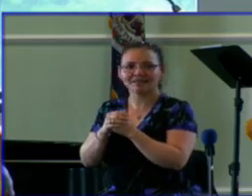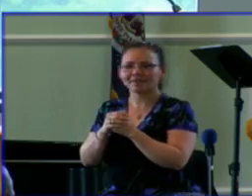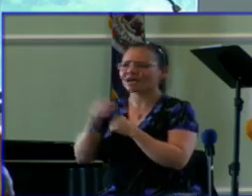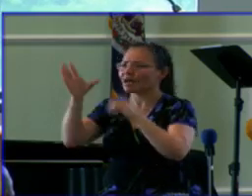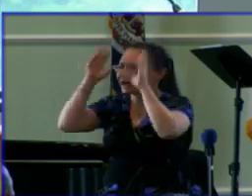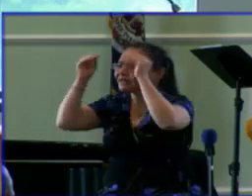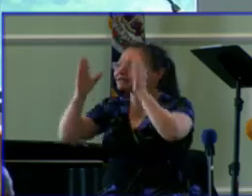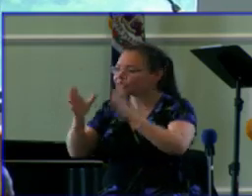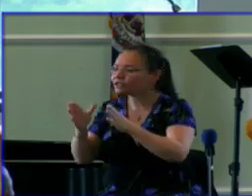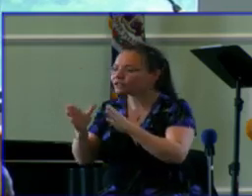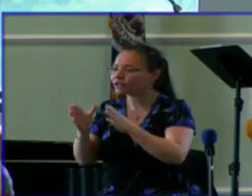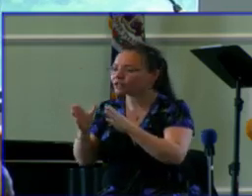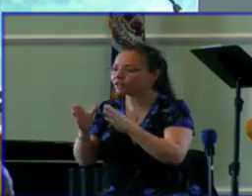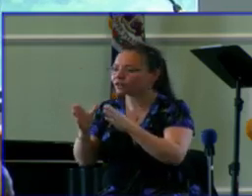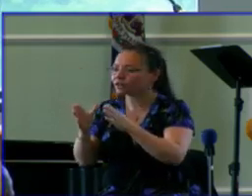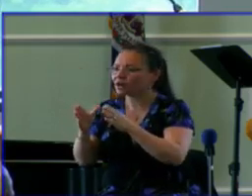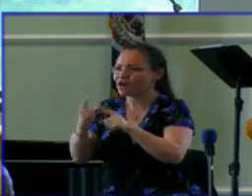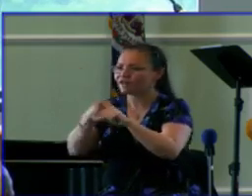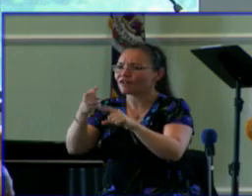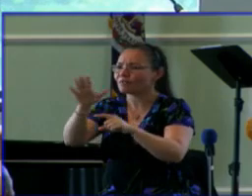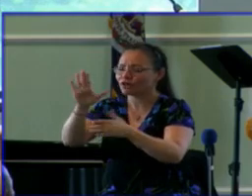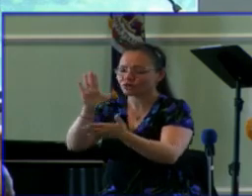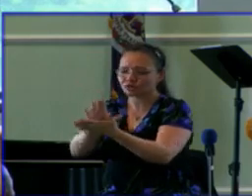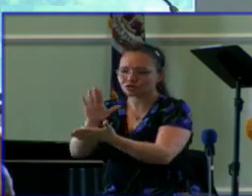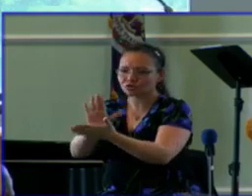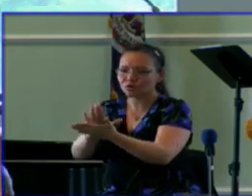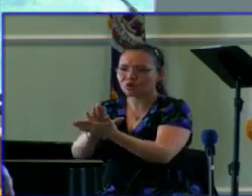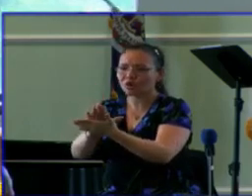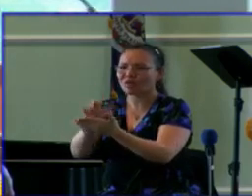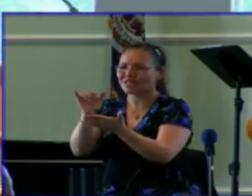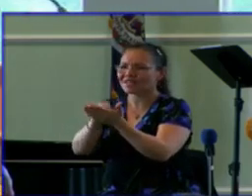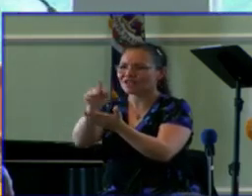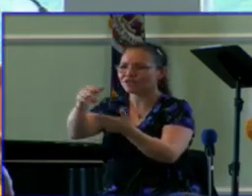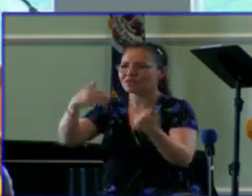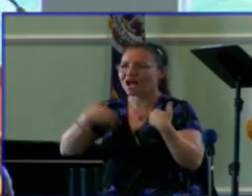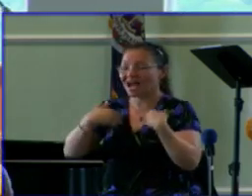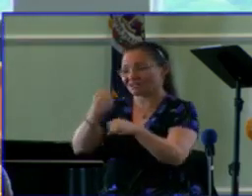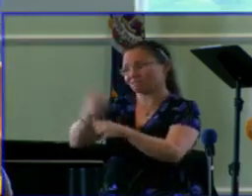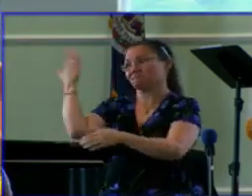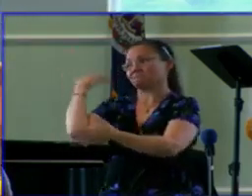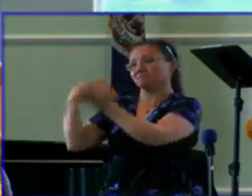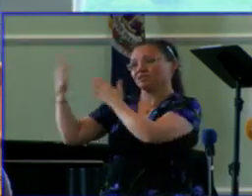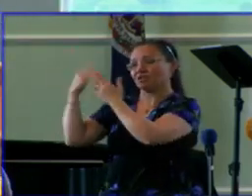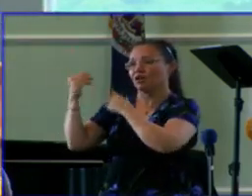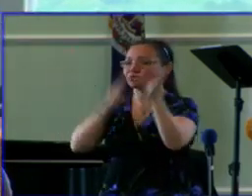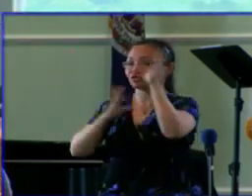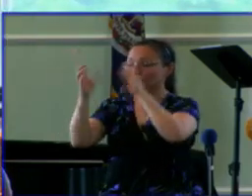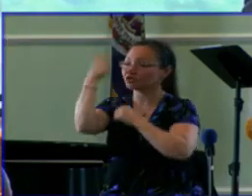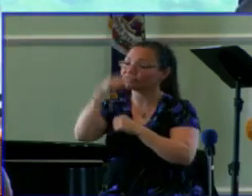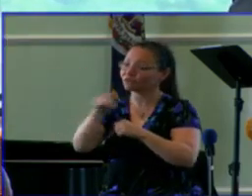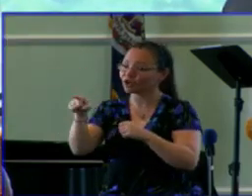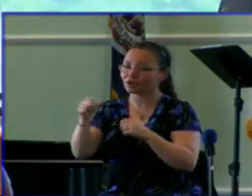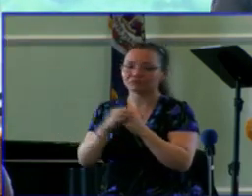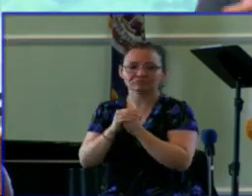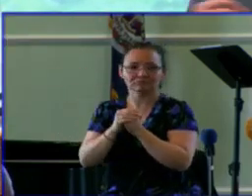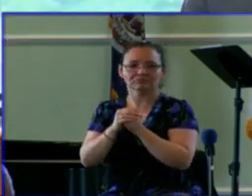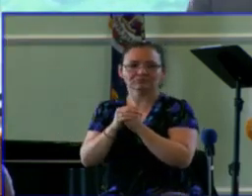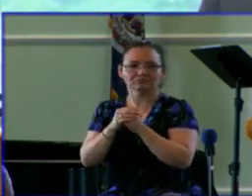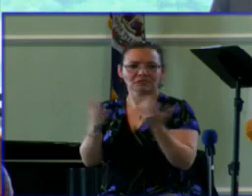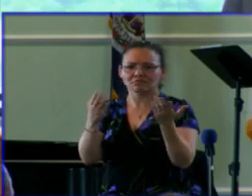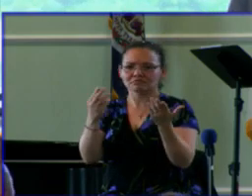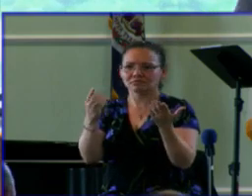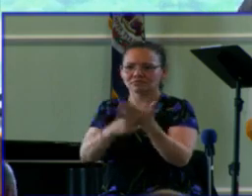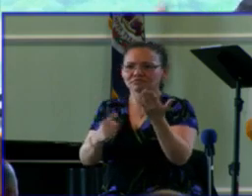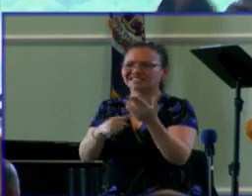a teacher from your school that you had some years back came looking for you." And I said, "Well, what's